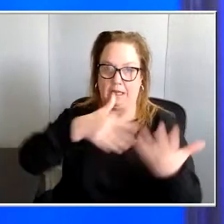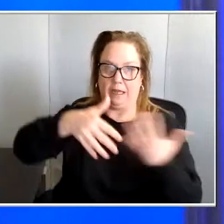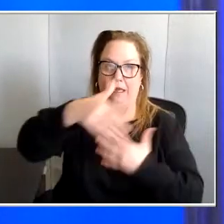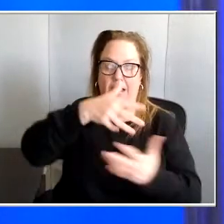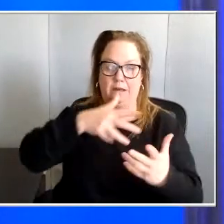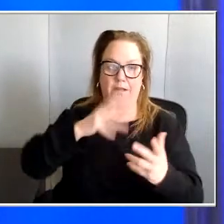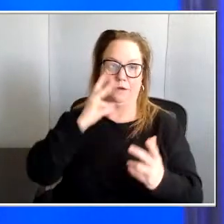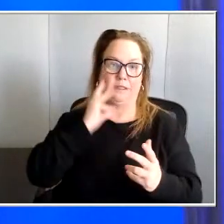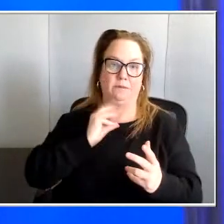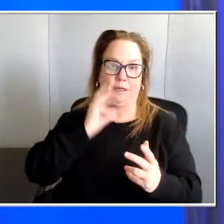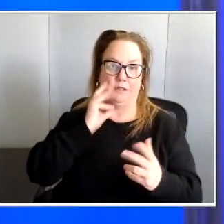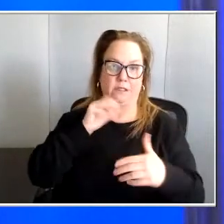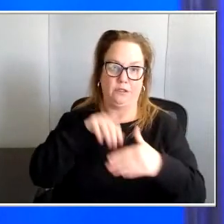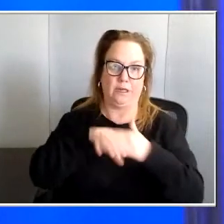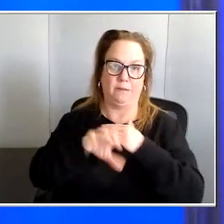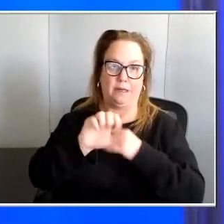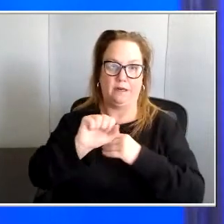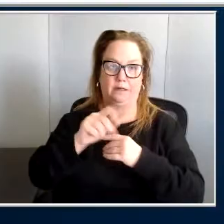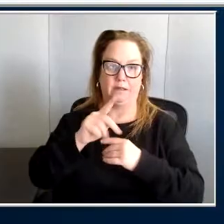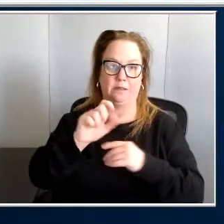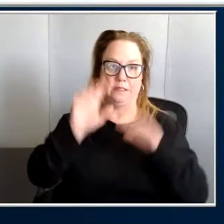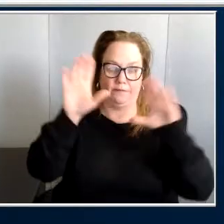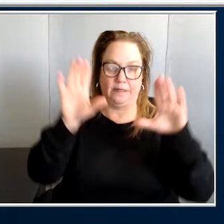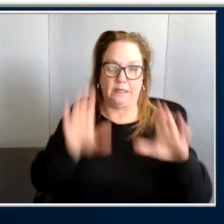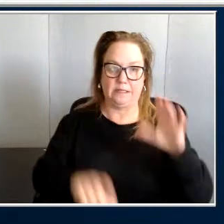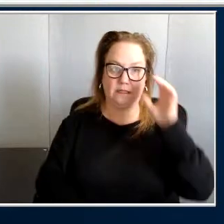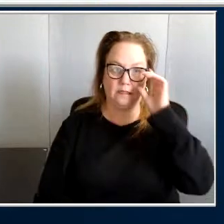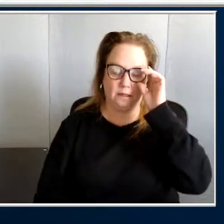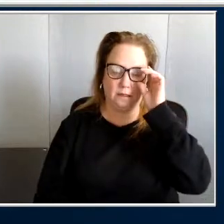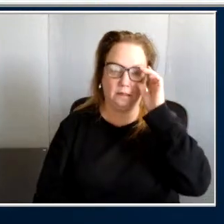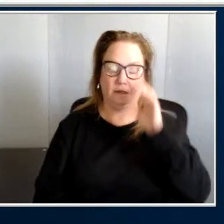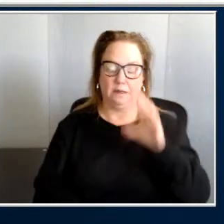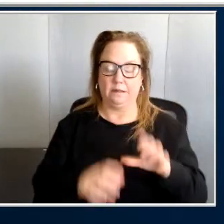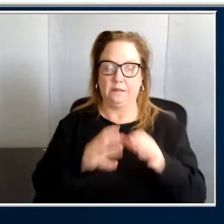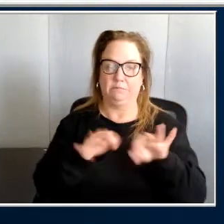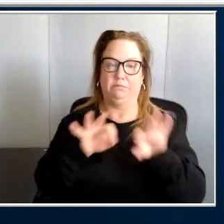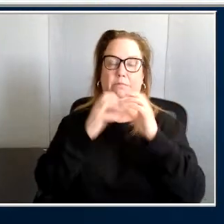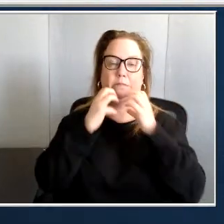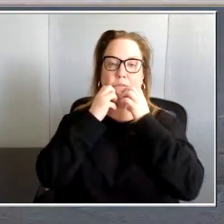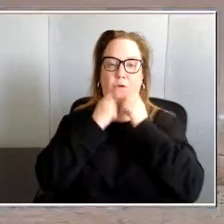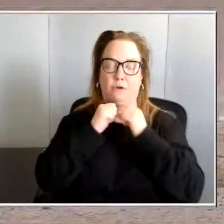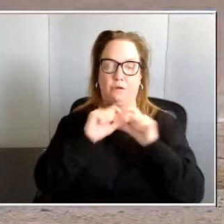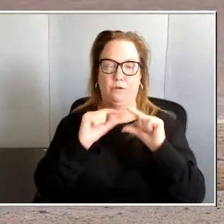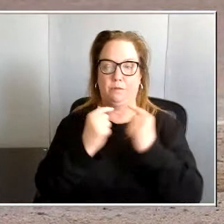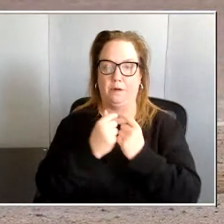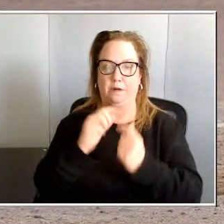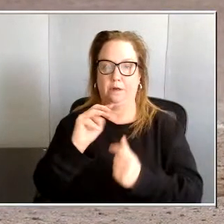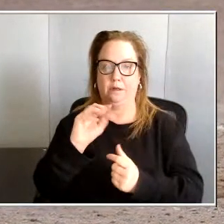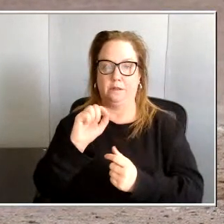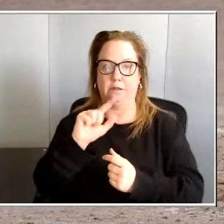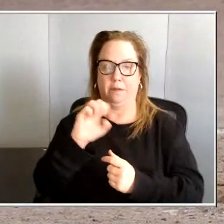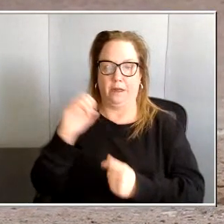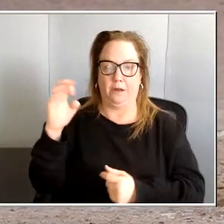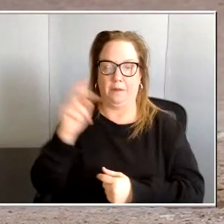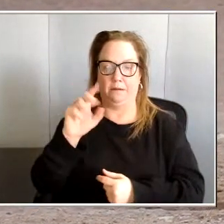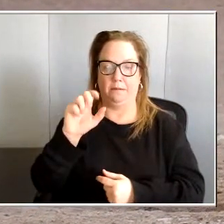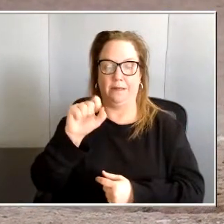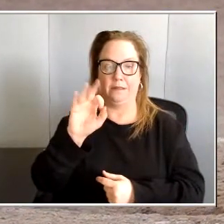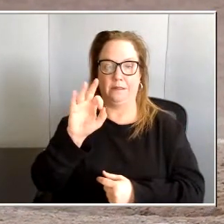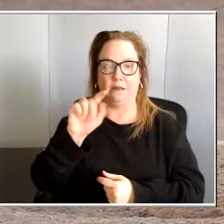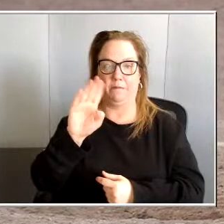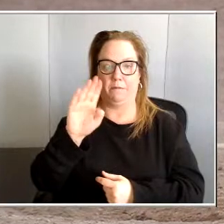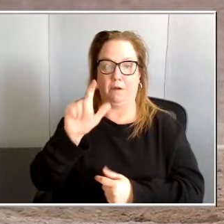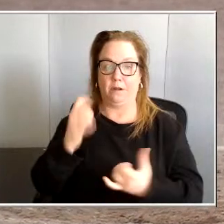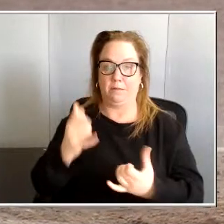into sport is it's fantastic. That support group for sure. So Maggie, you got back to playing softball. Are you playing this